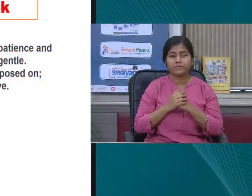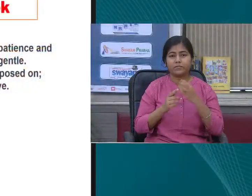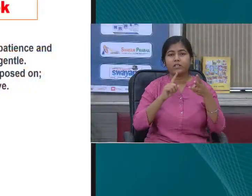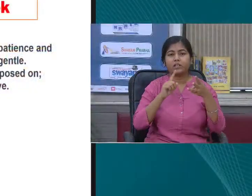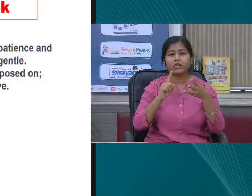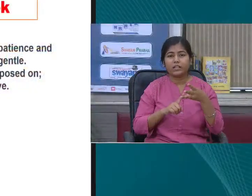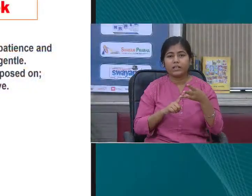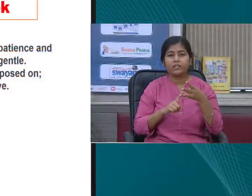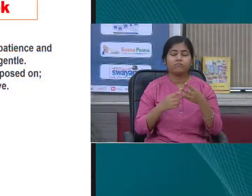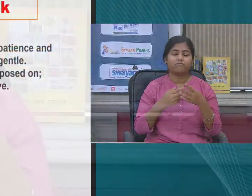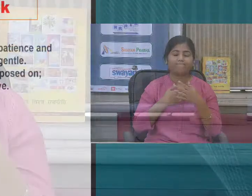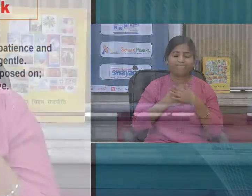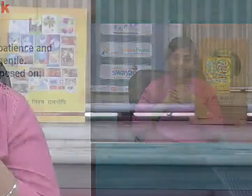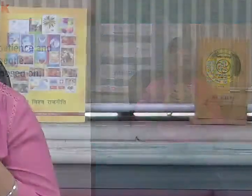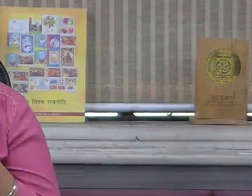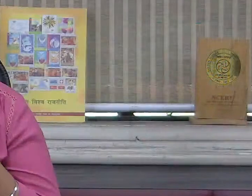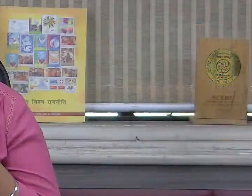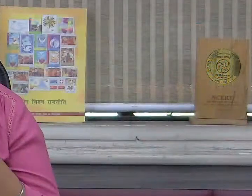meek,